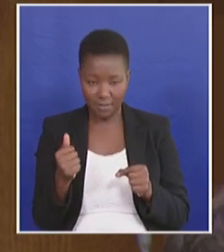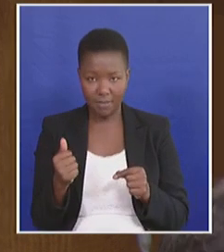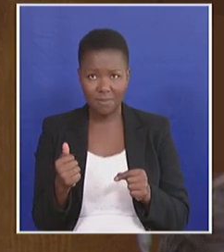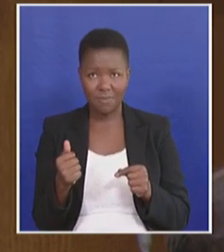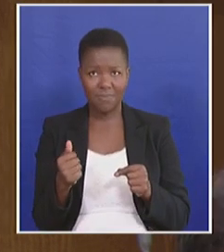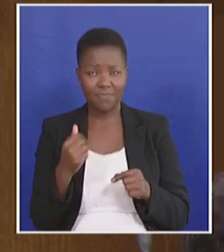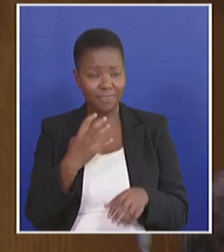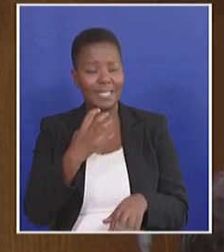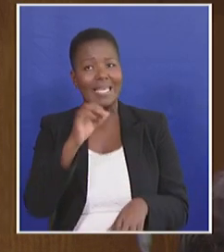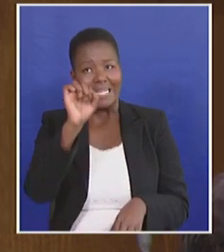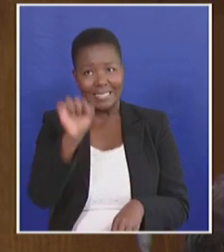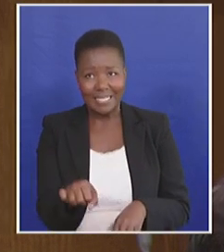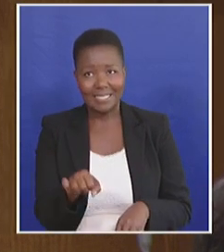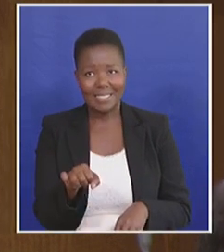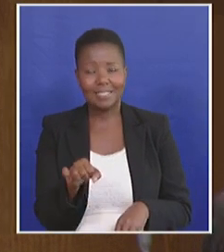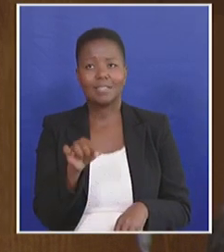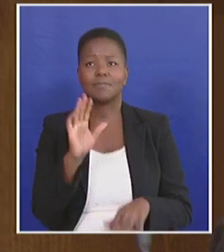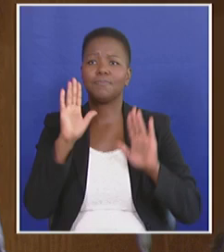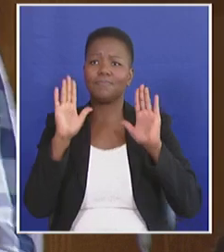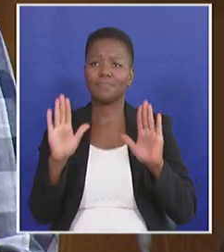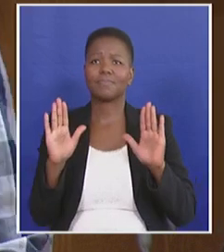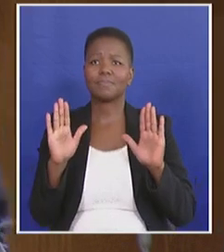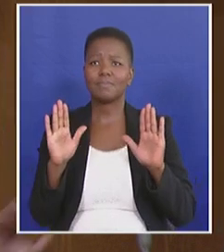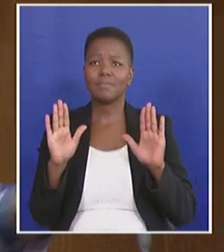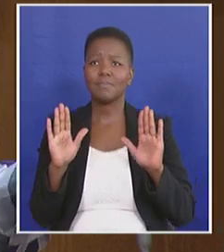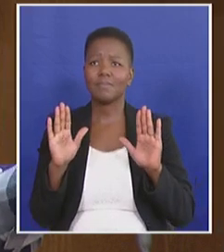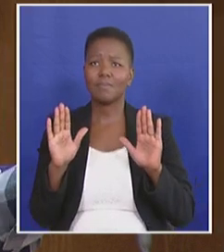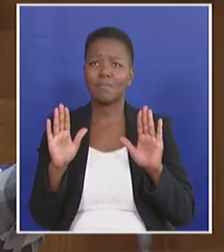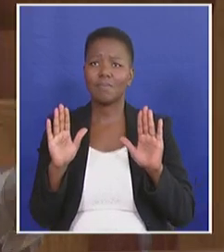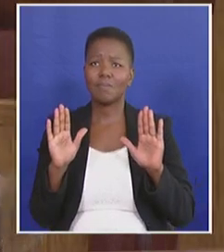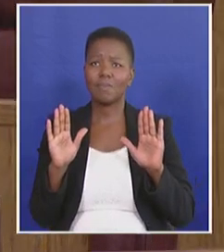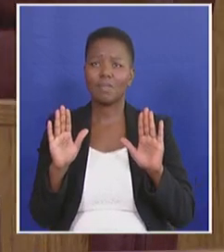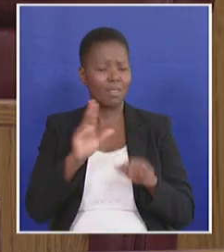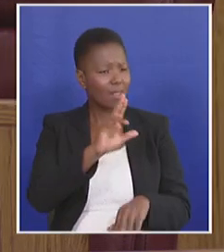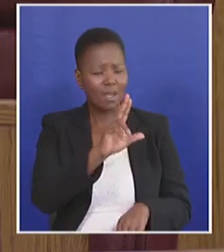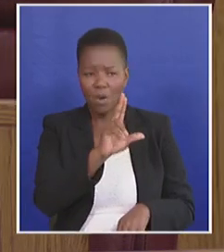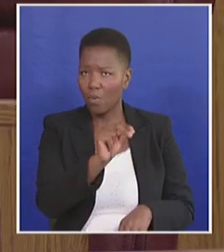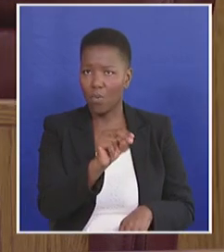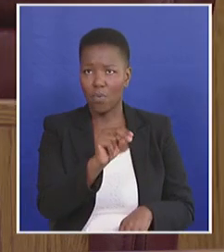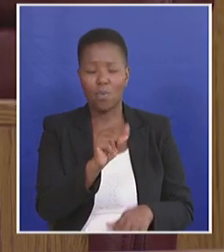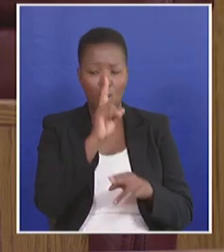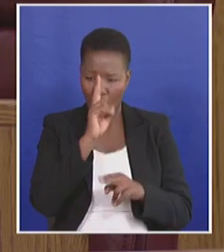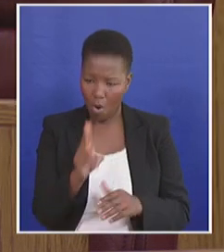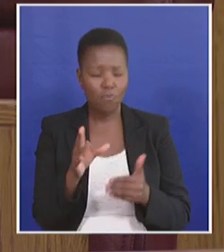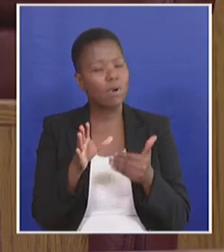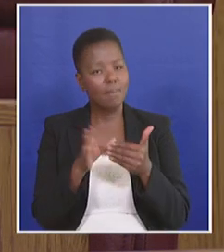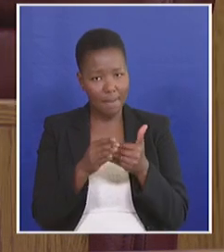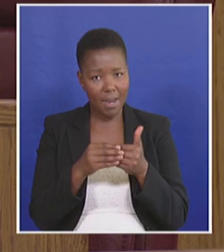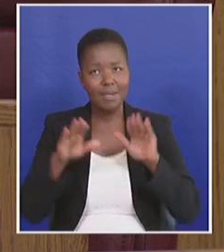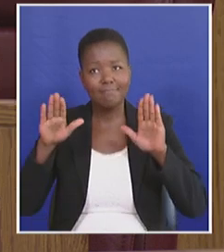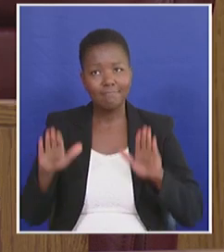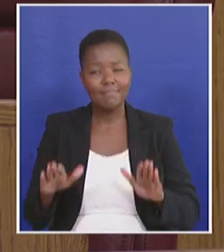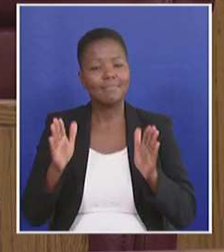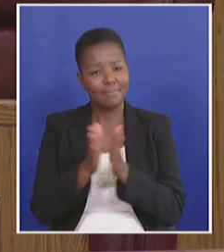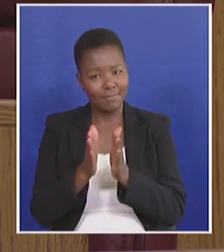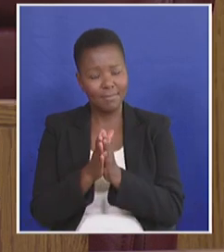the minister says, You are, must I allow you, honorable members, please order. Let me listen